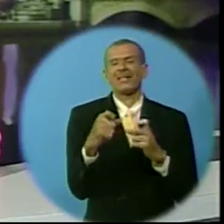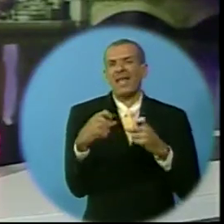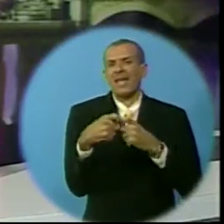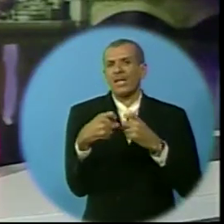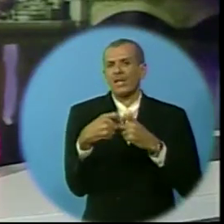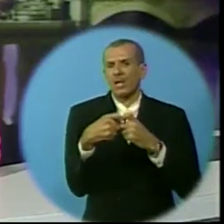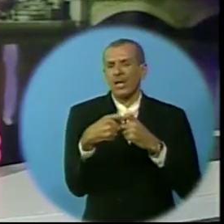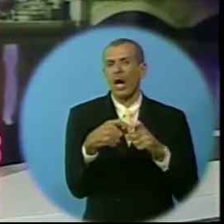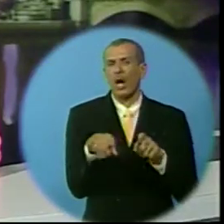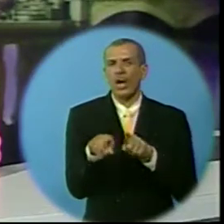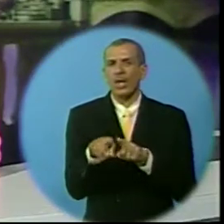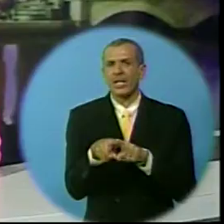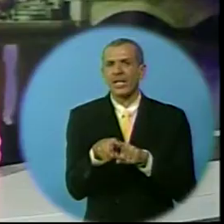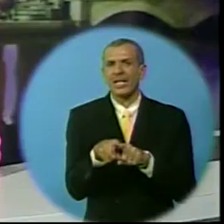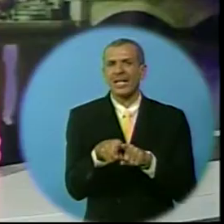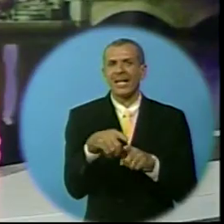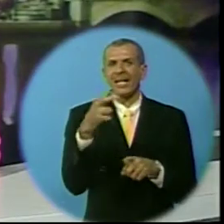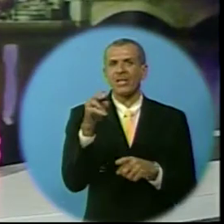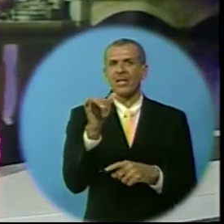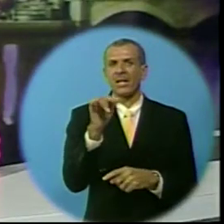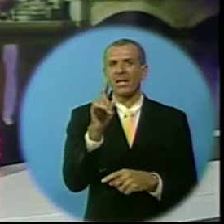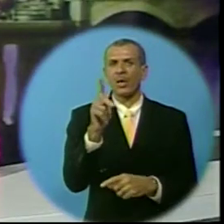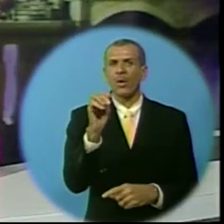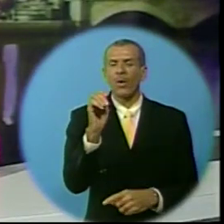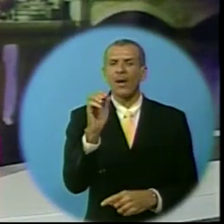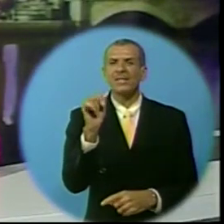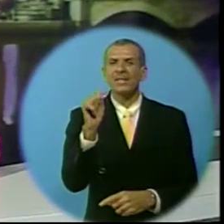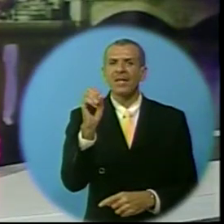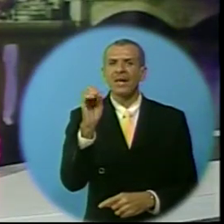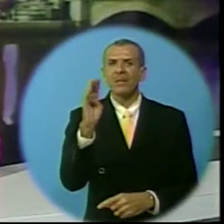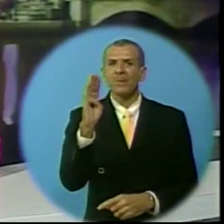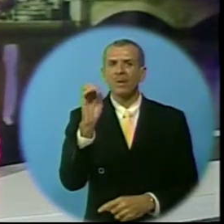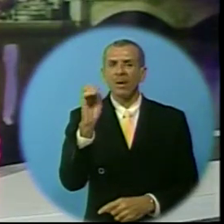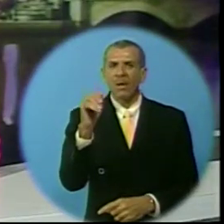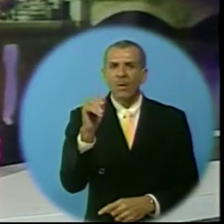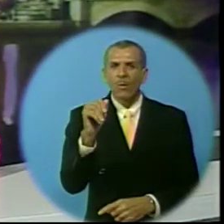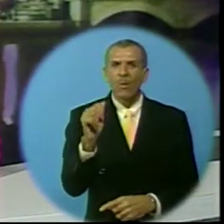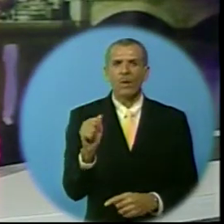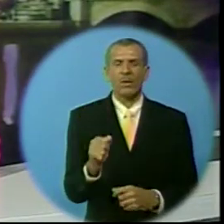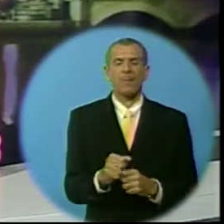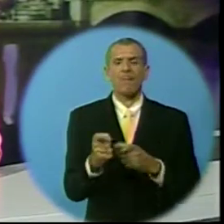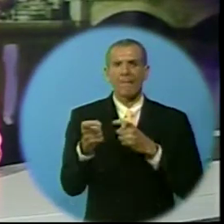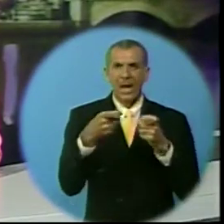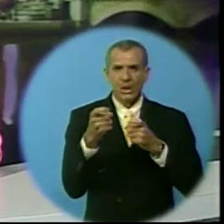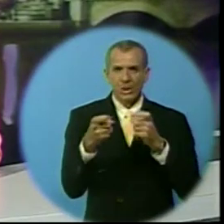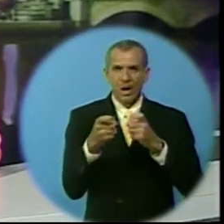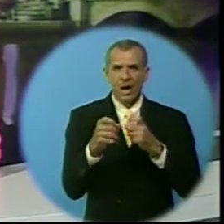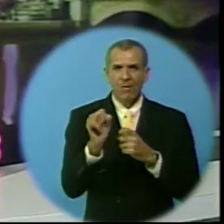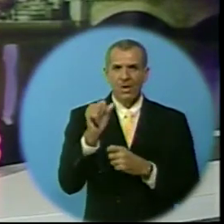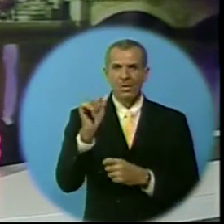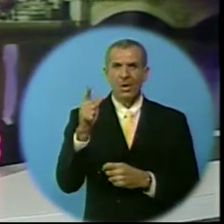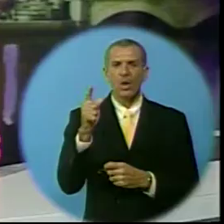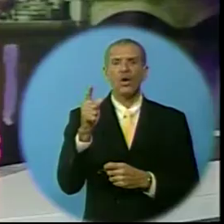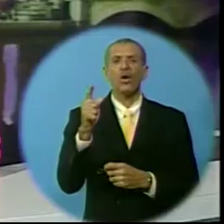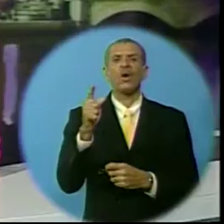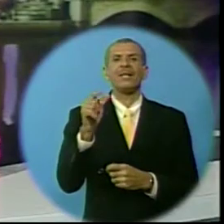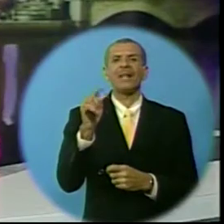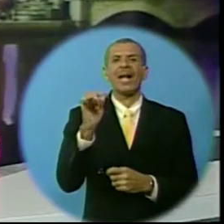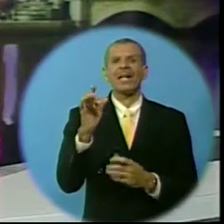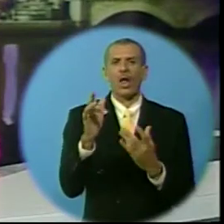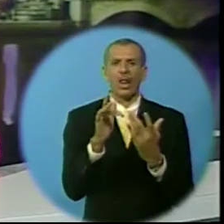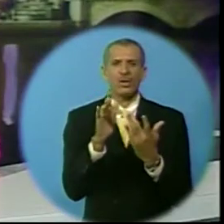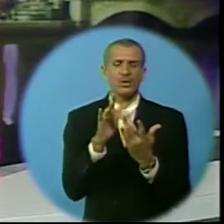This is according to Hiko Stieber, project manager with SMA Solar Technology, a German company that